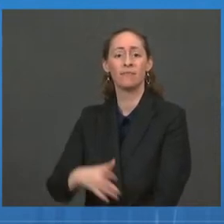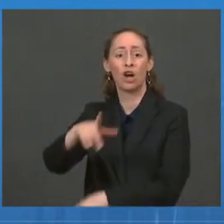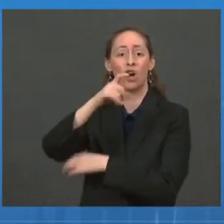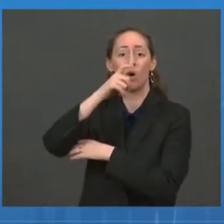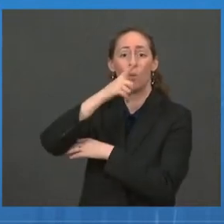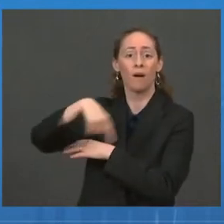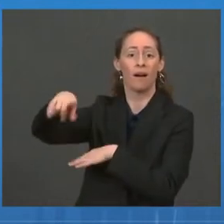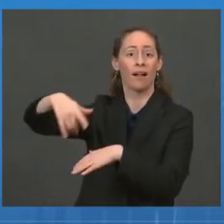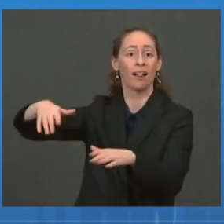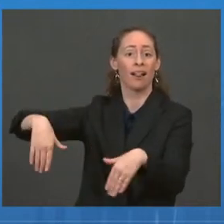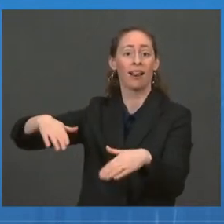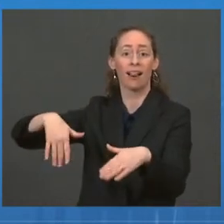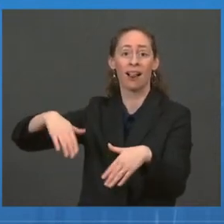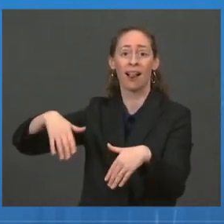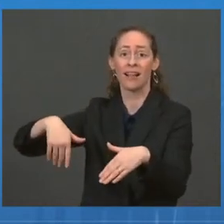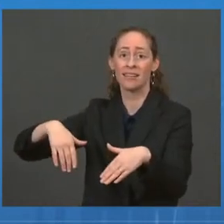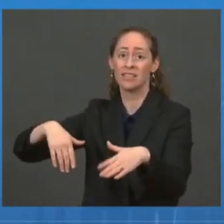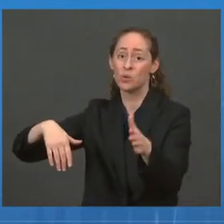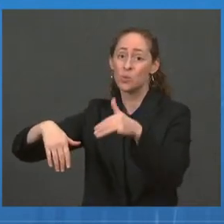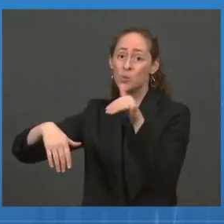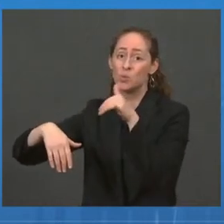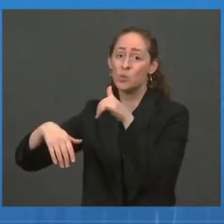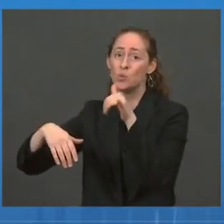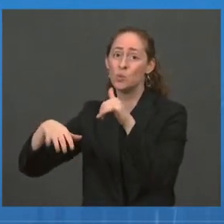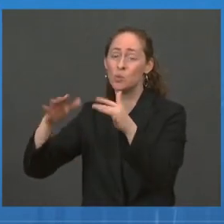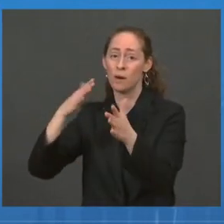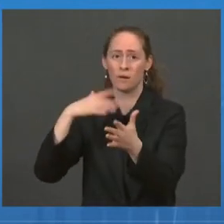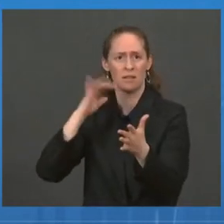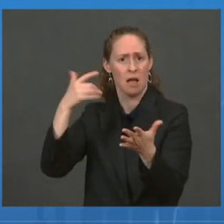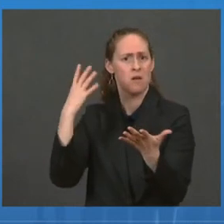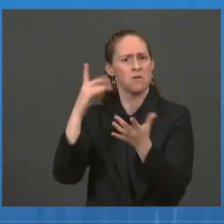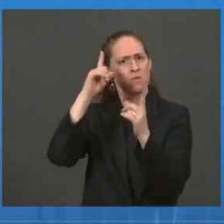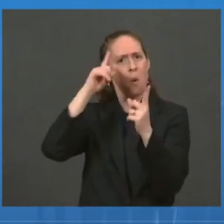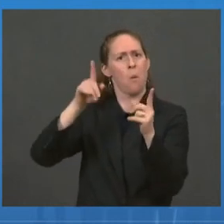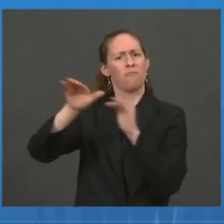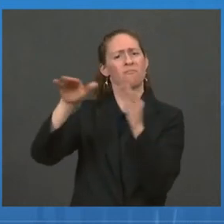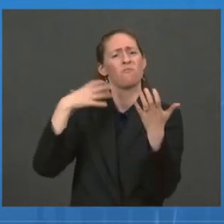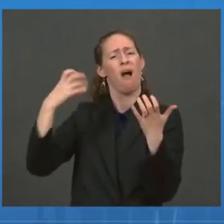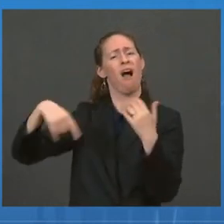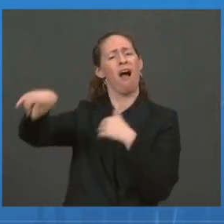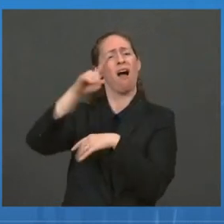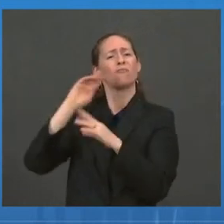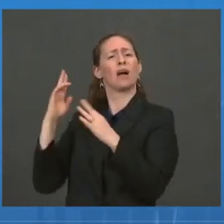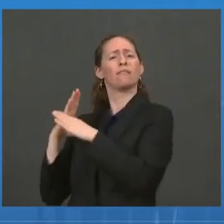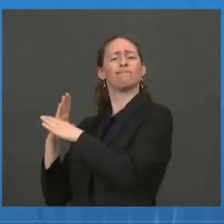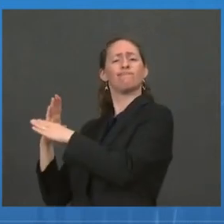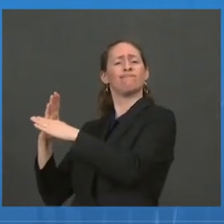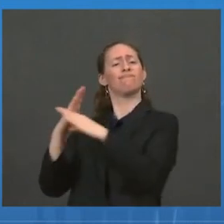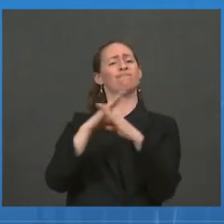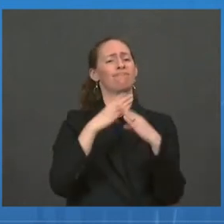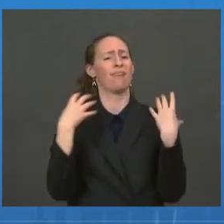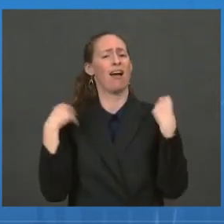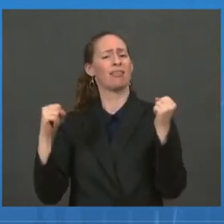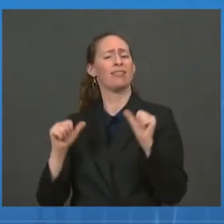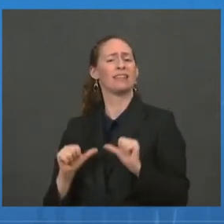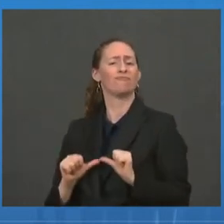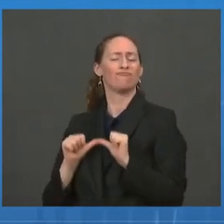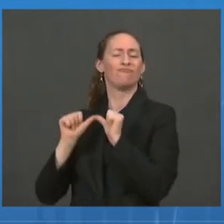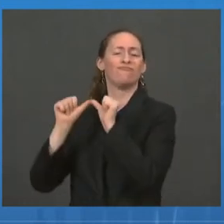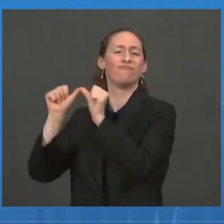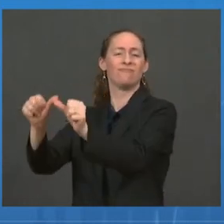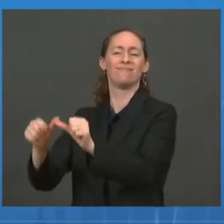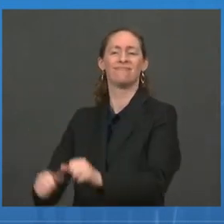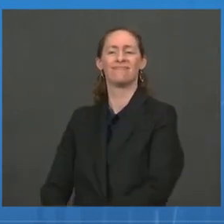all they can to protect themselves next question let's go to aaron billups at spec news